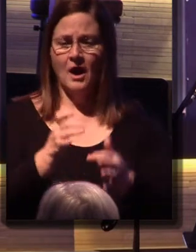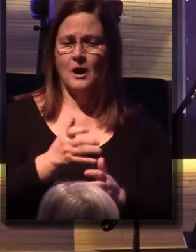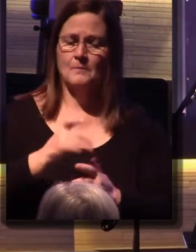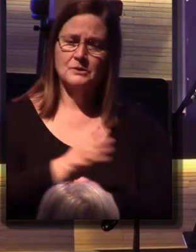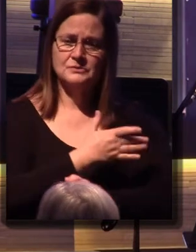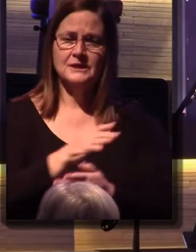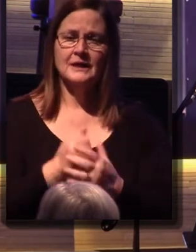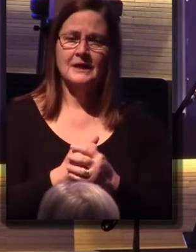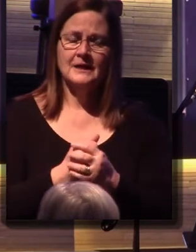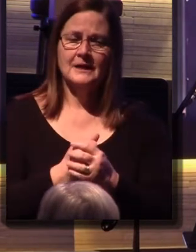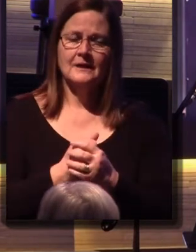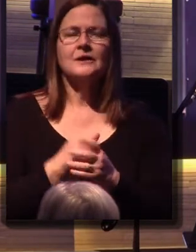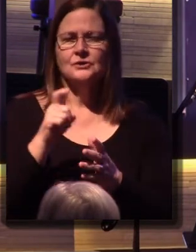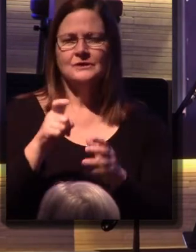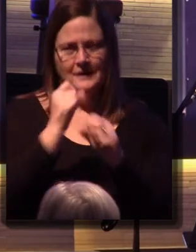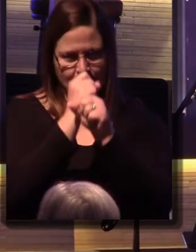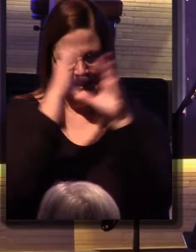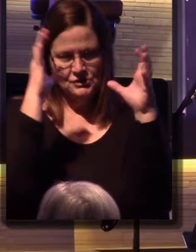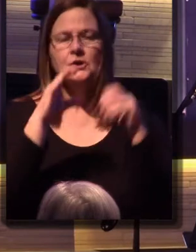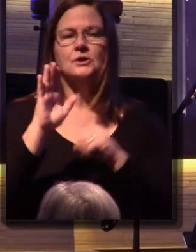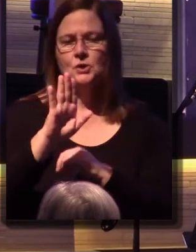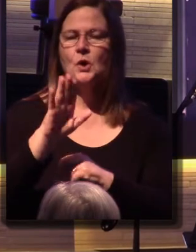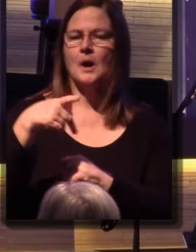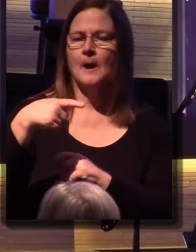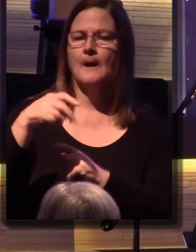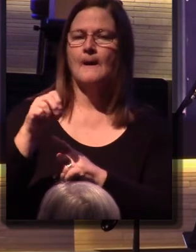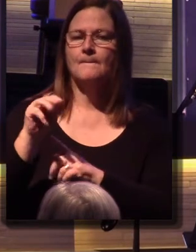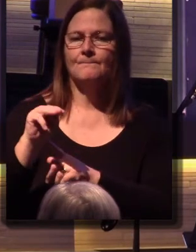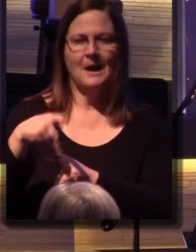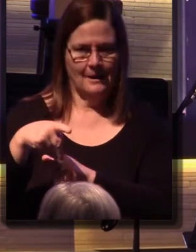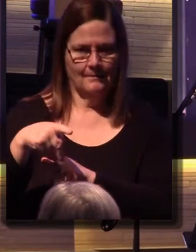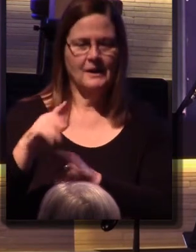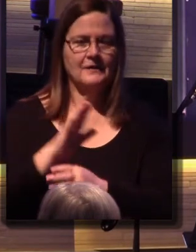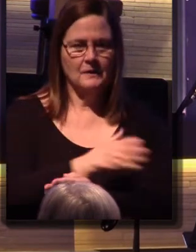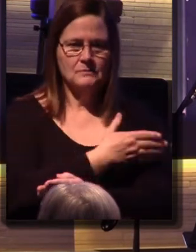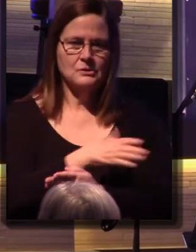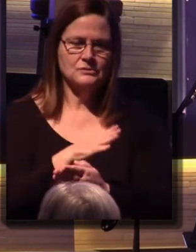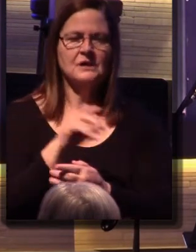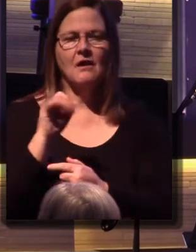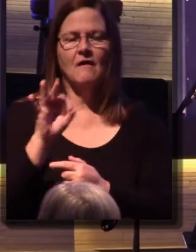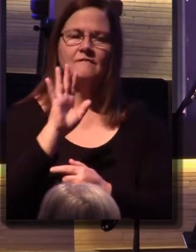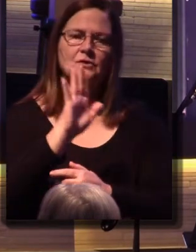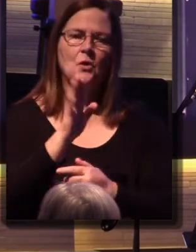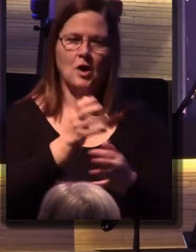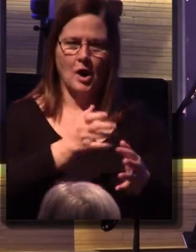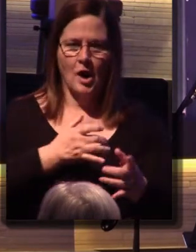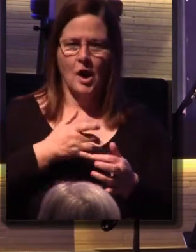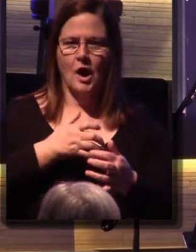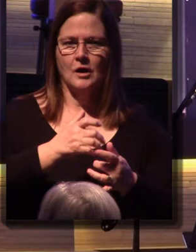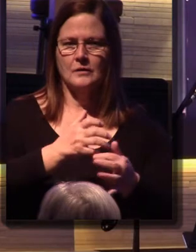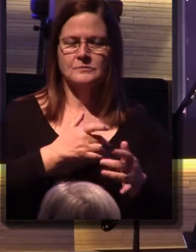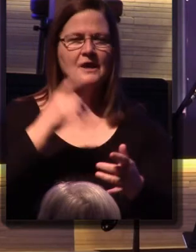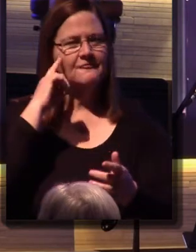the music of your harps. Now you got to get that picture. Your pomp and the music of your